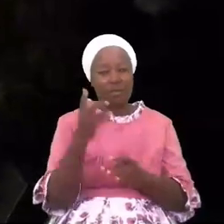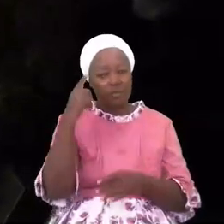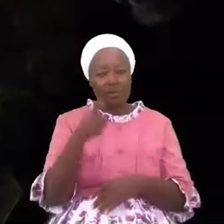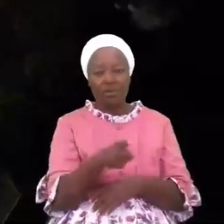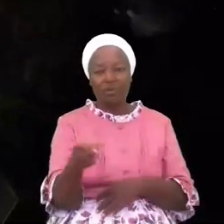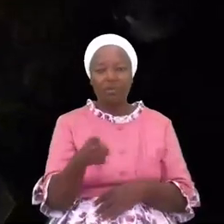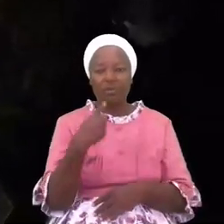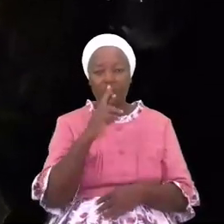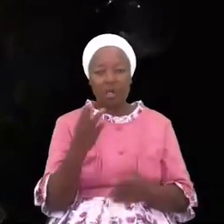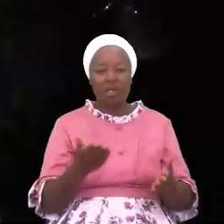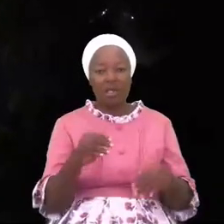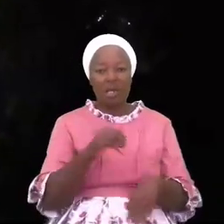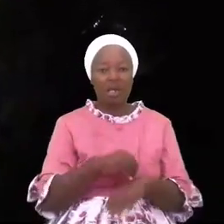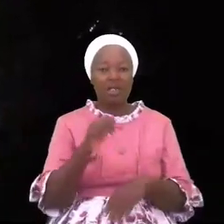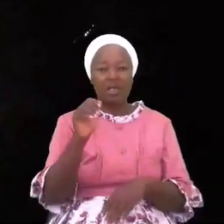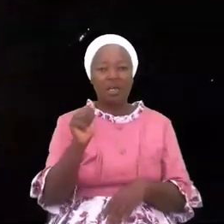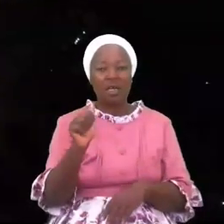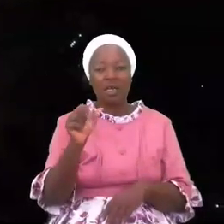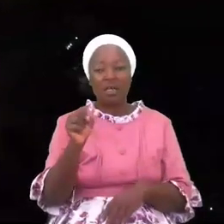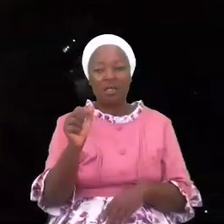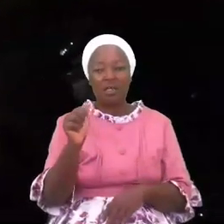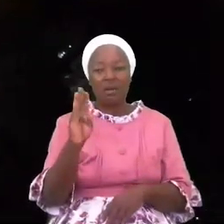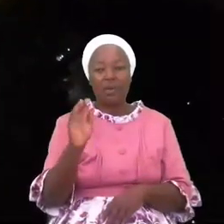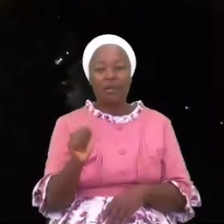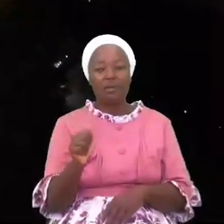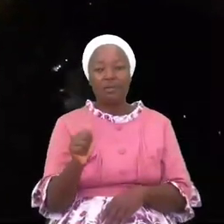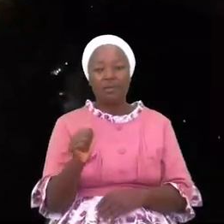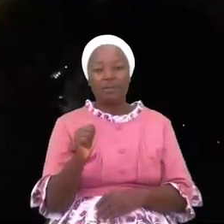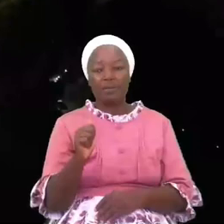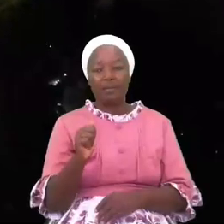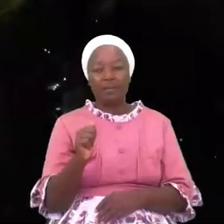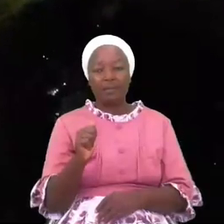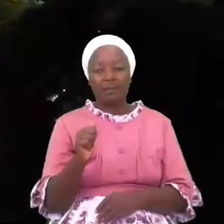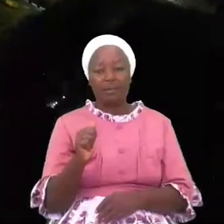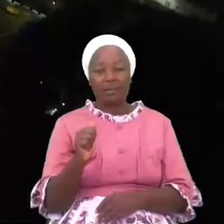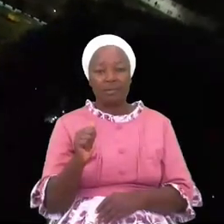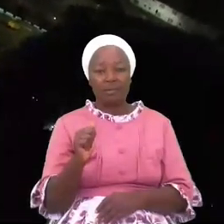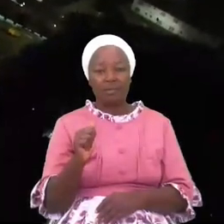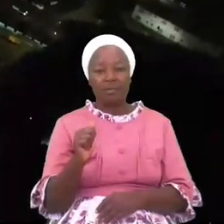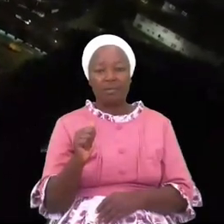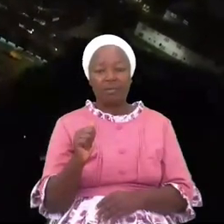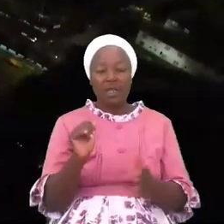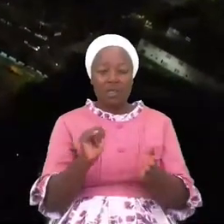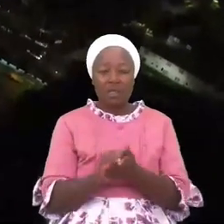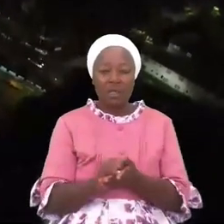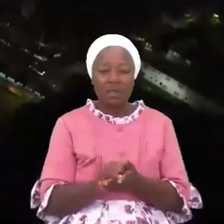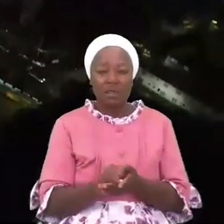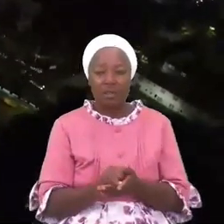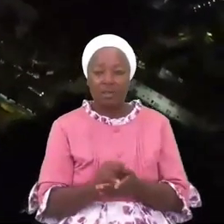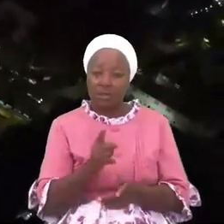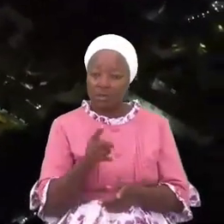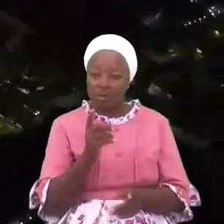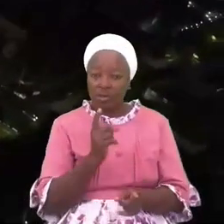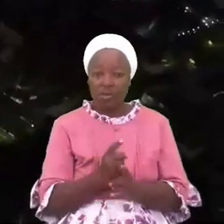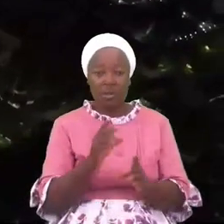location that just took this great, wonderful, profitable decision